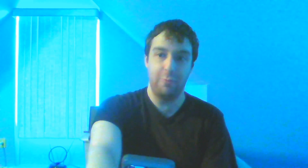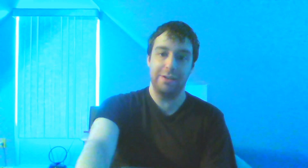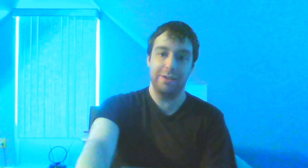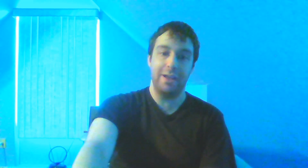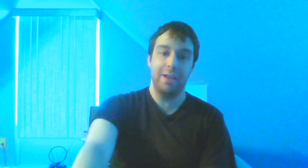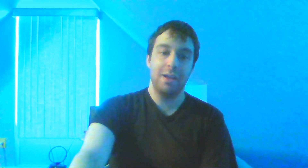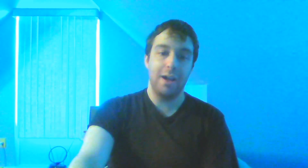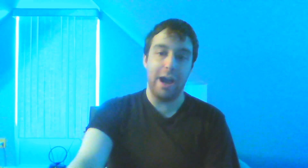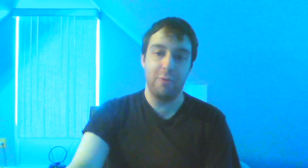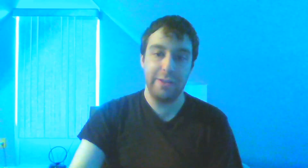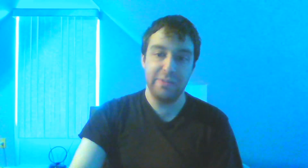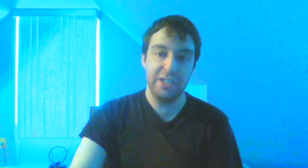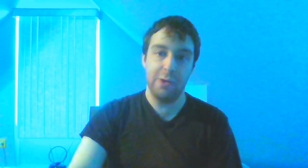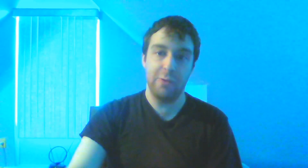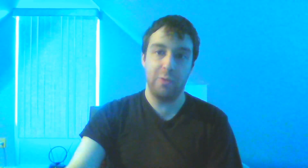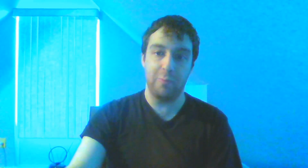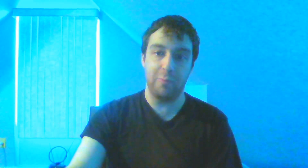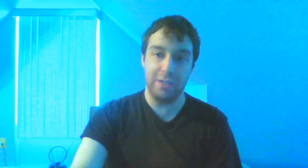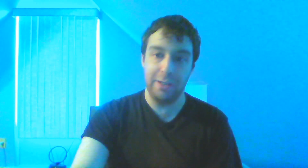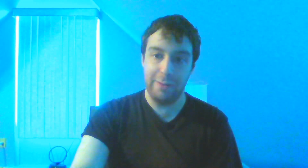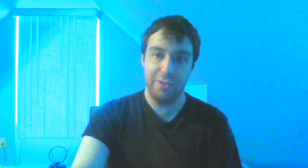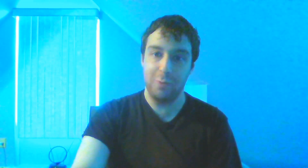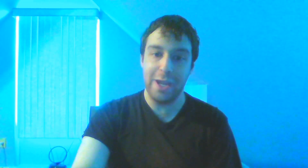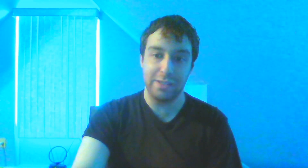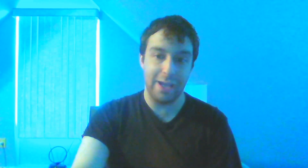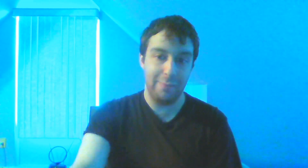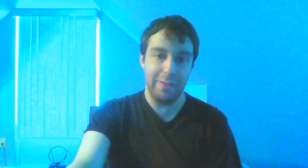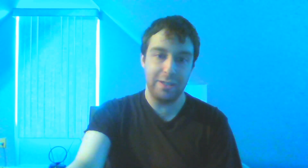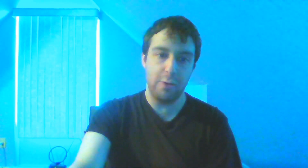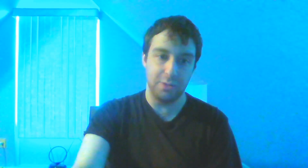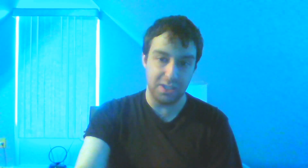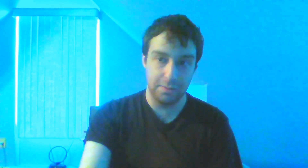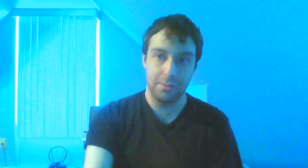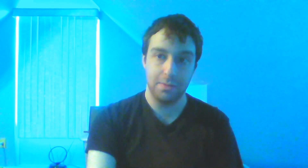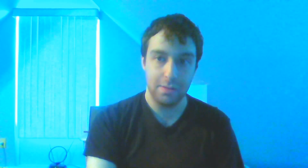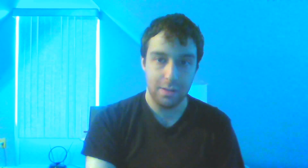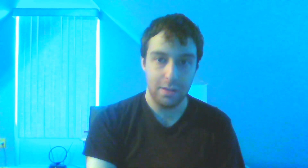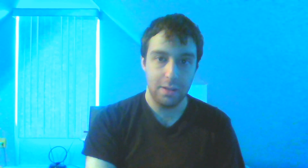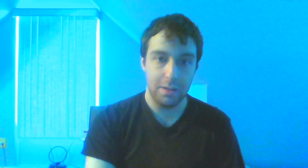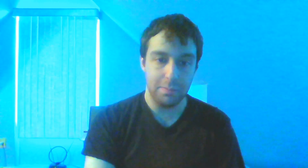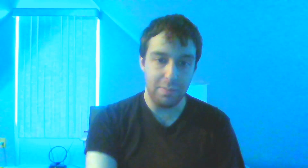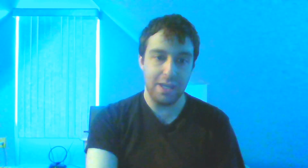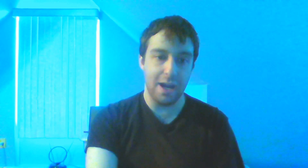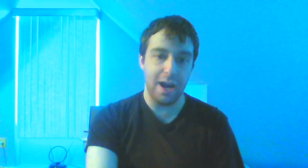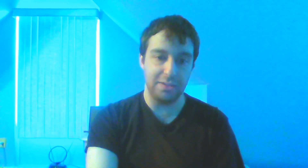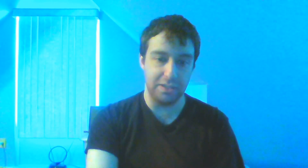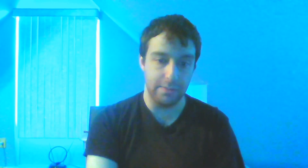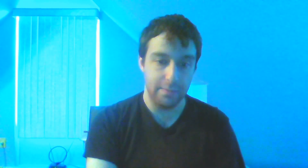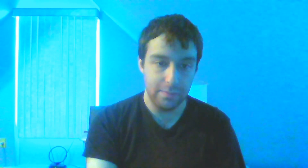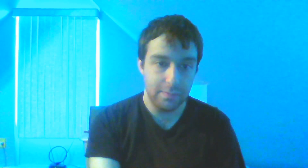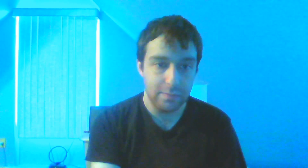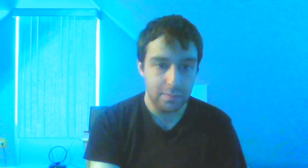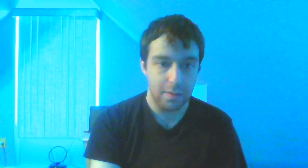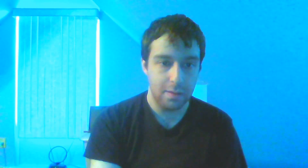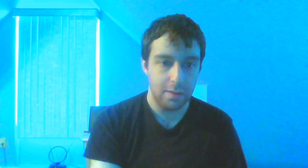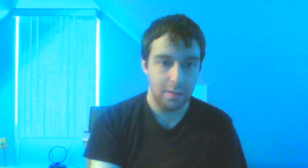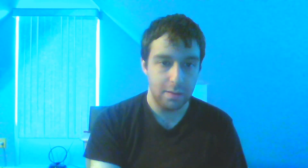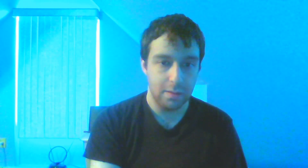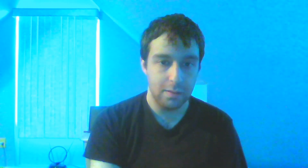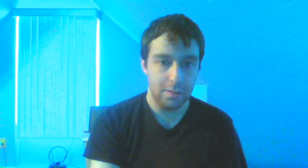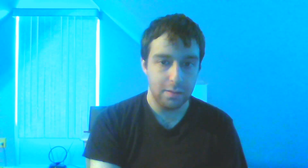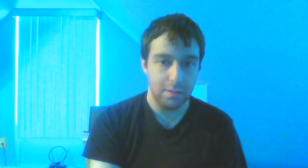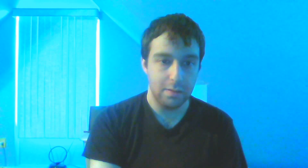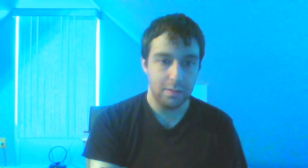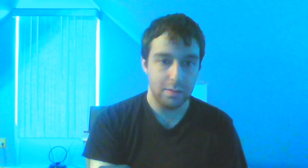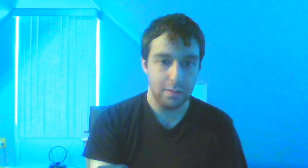I don't want them to deal with what we're dealing with in Queens. I really don't. Being honest here.